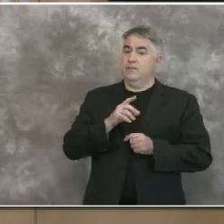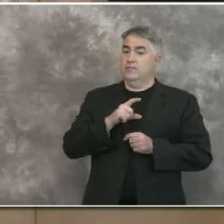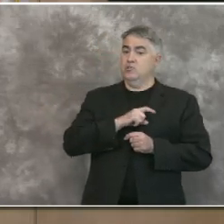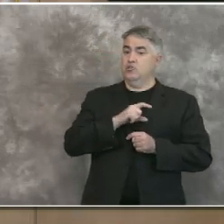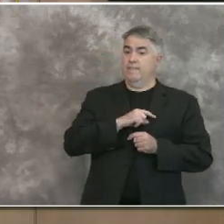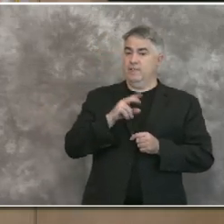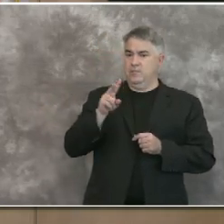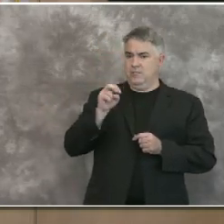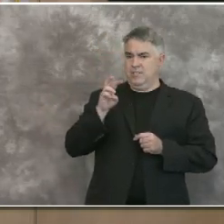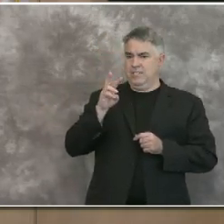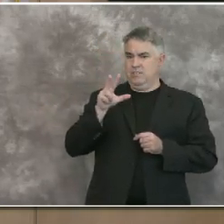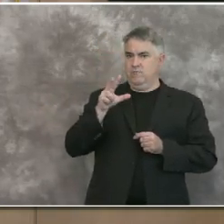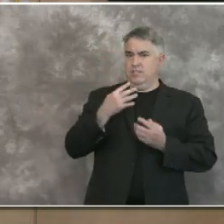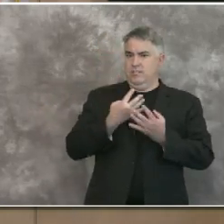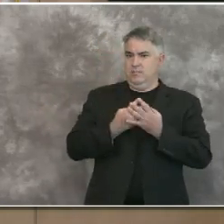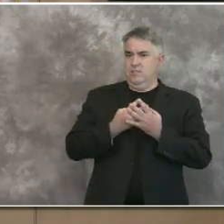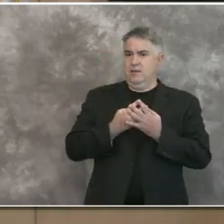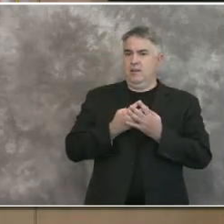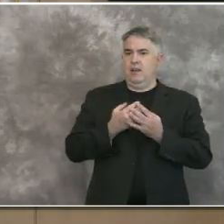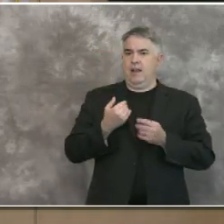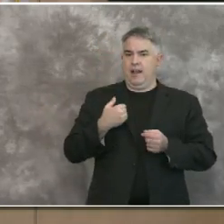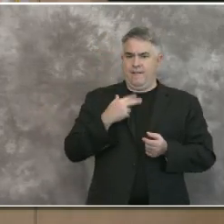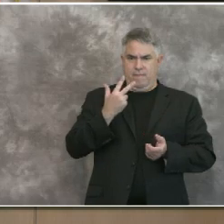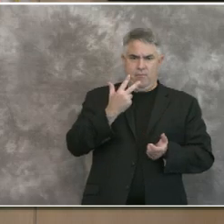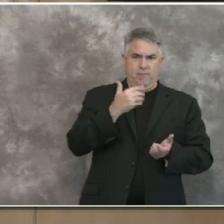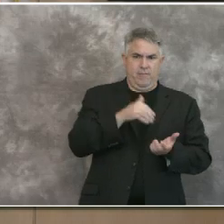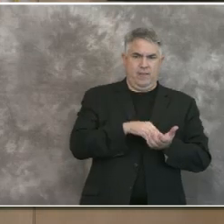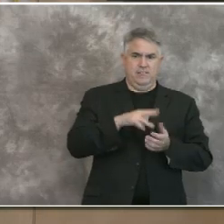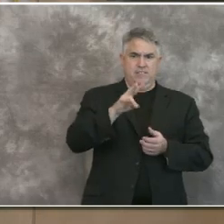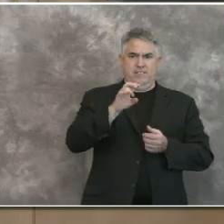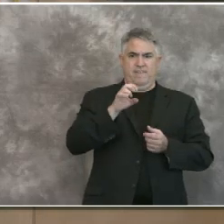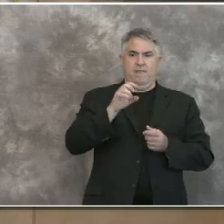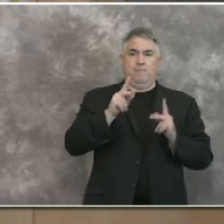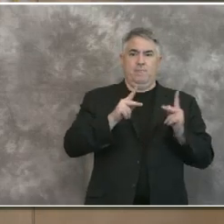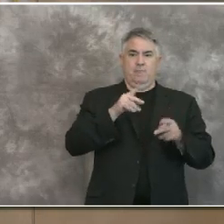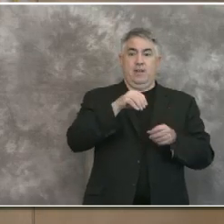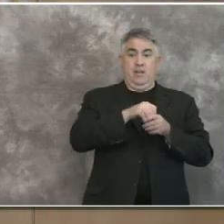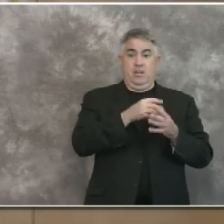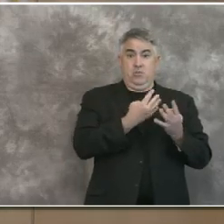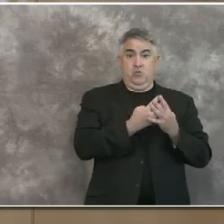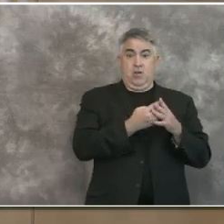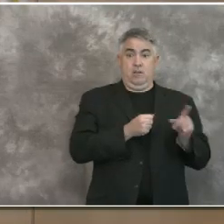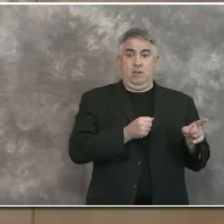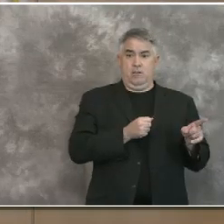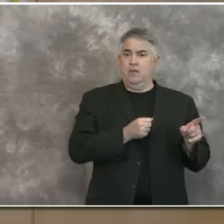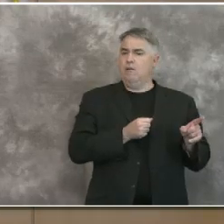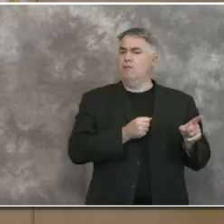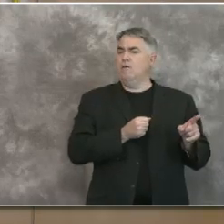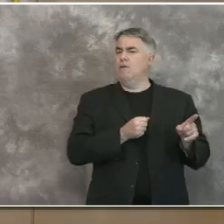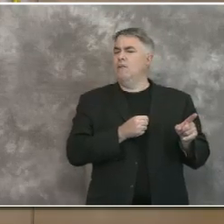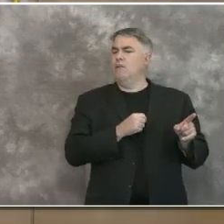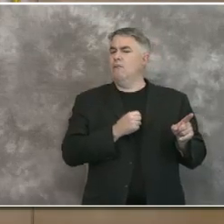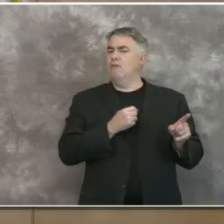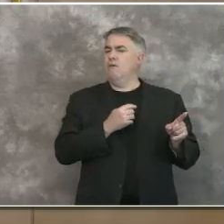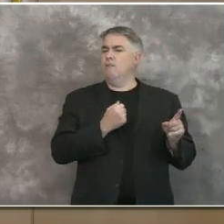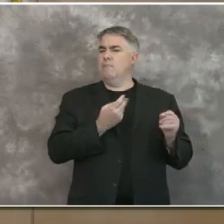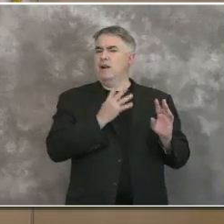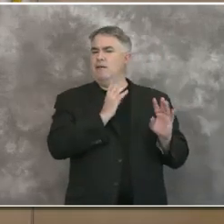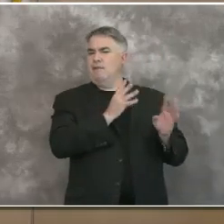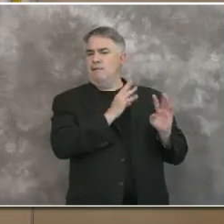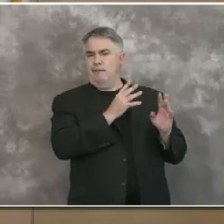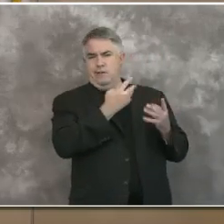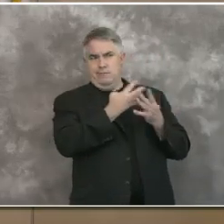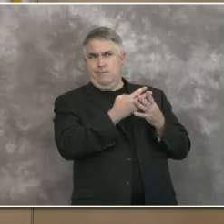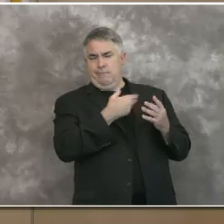are currently 3,700 people in custody, and dozens are cycling through the jails each day. The Sheriff's Department said yesterday there are